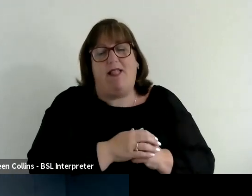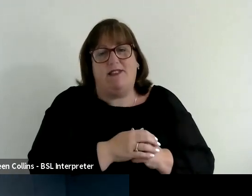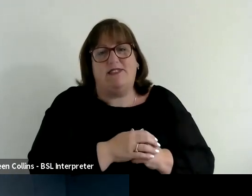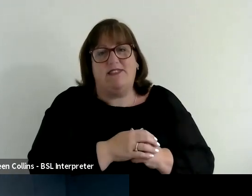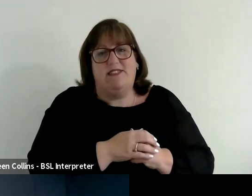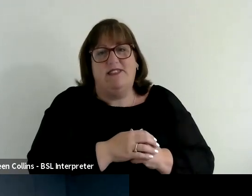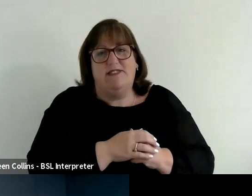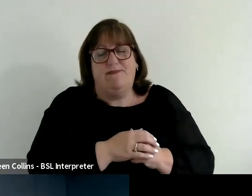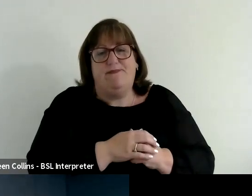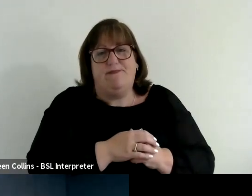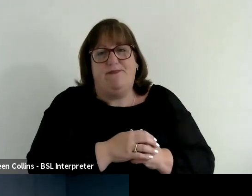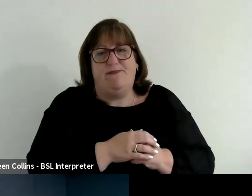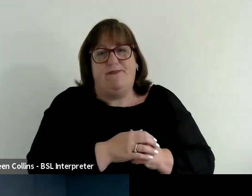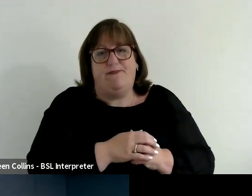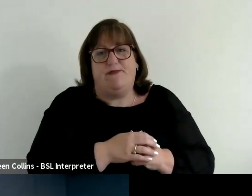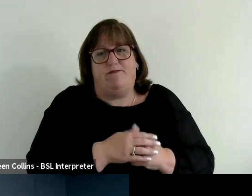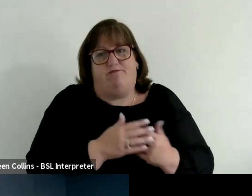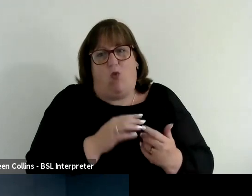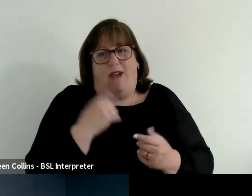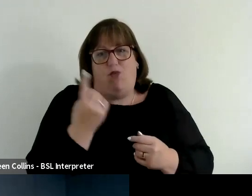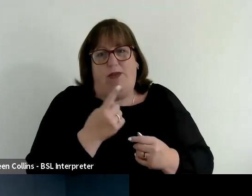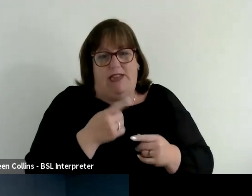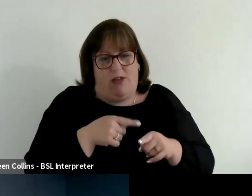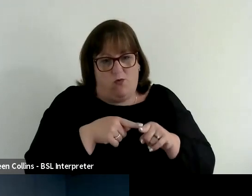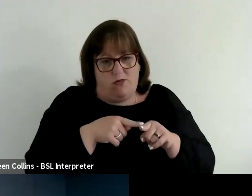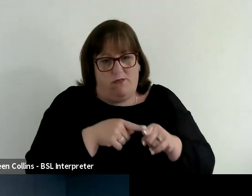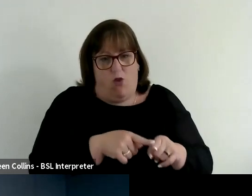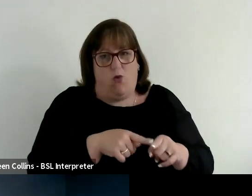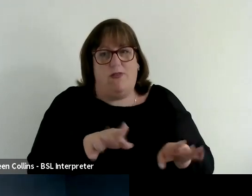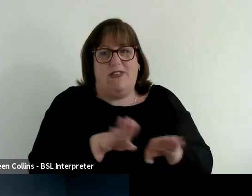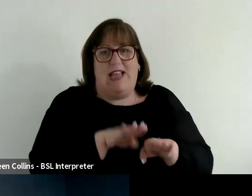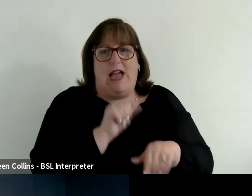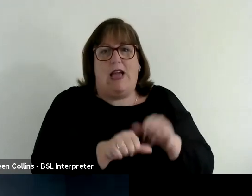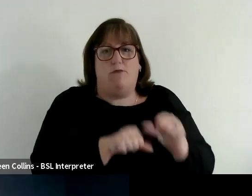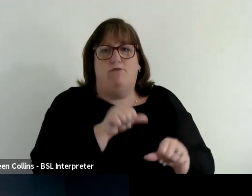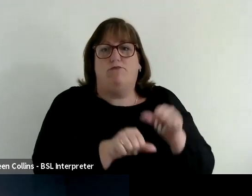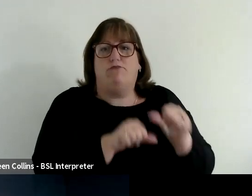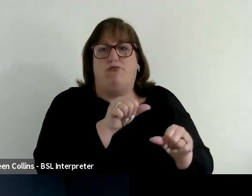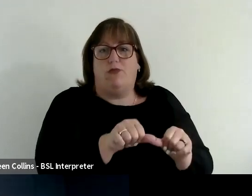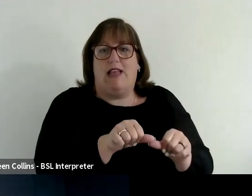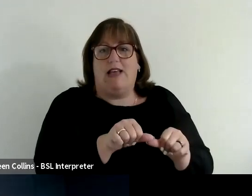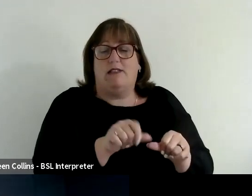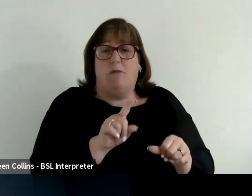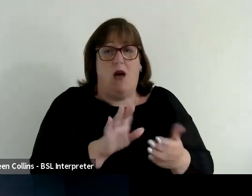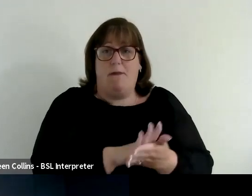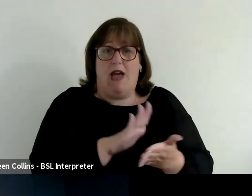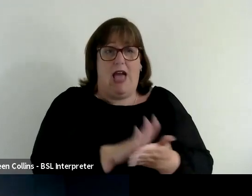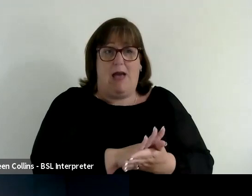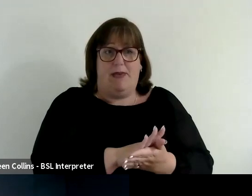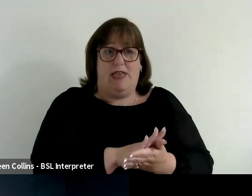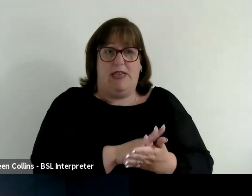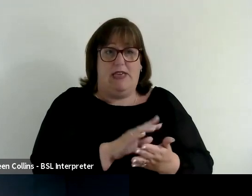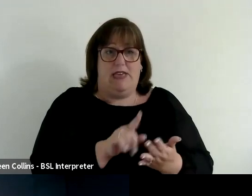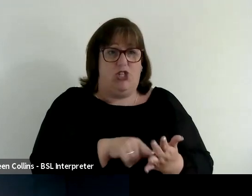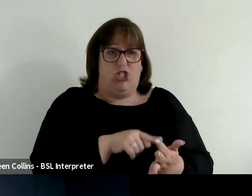just so that we get everybody to go through that similar process. But yeah, I'm sort of more than happy, Jane, for you to